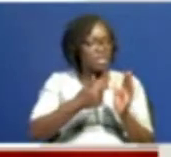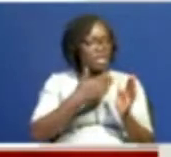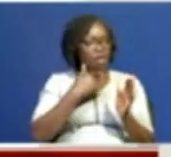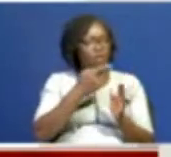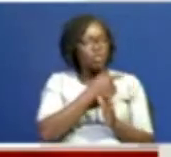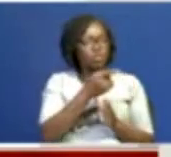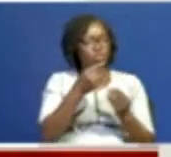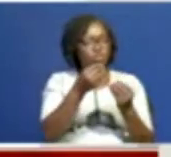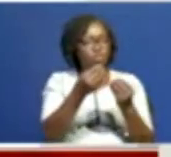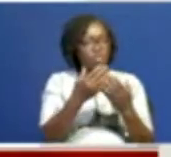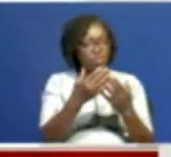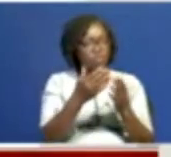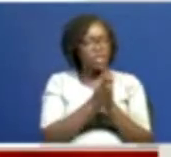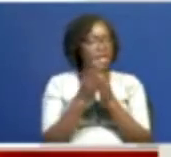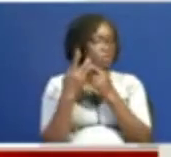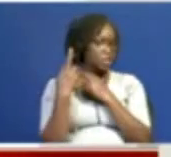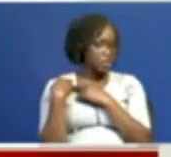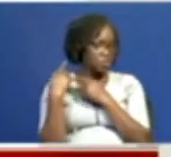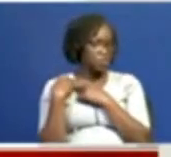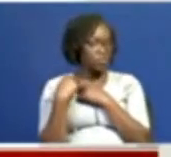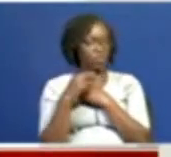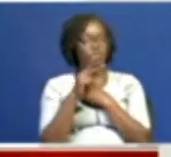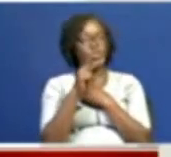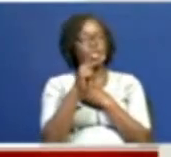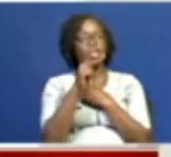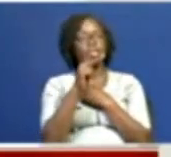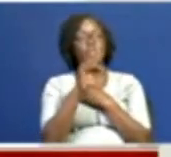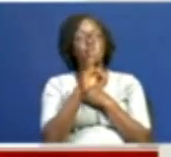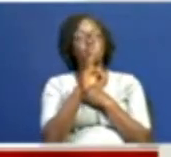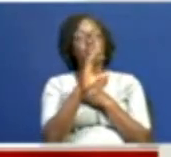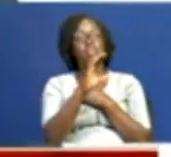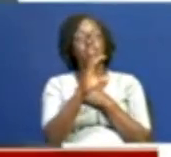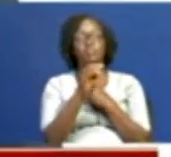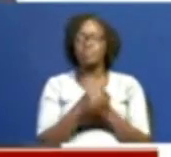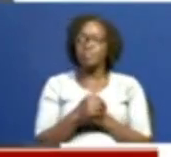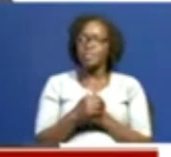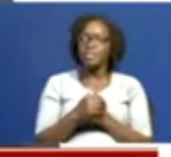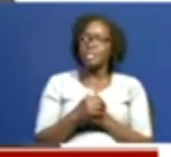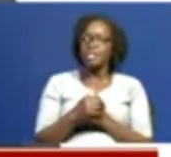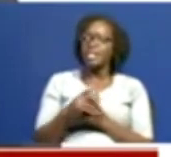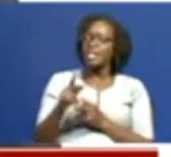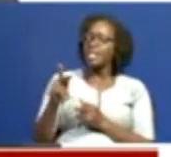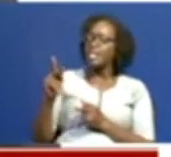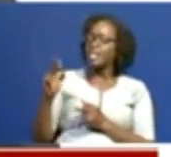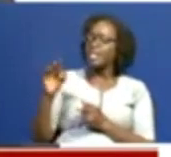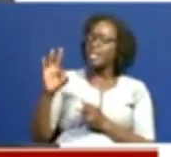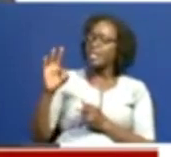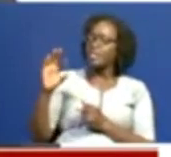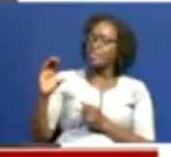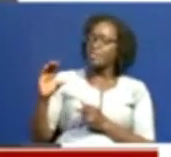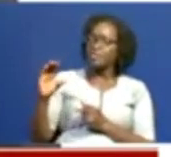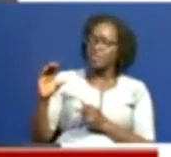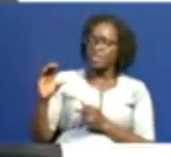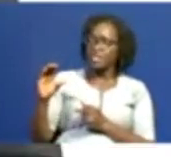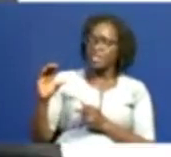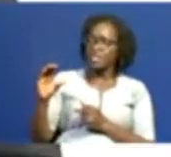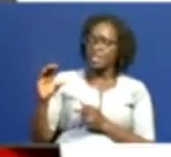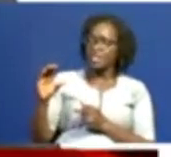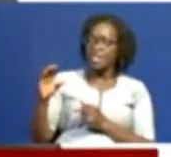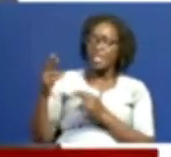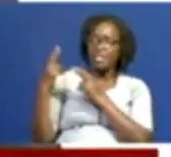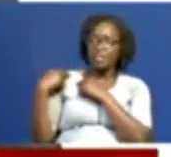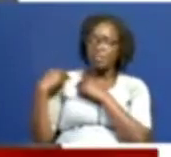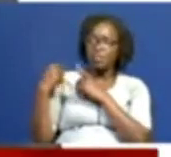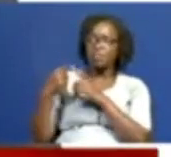to give us the mandate of the Kenya Film Commission? Well, the Kenya Film Commission's mandate emanates from